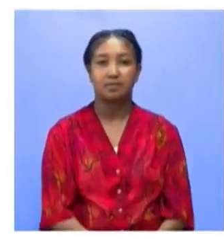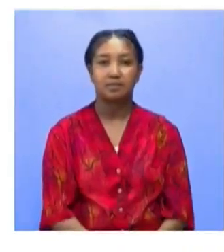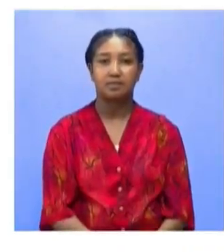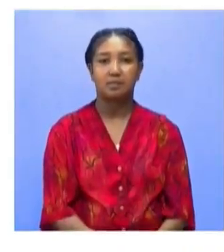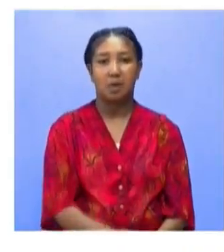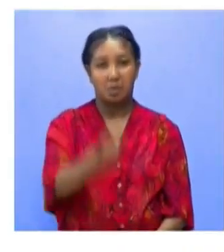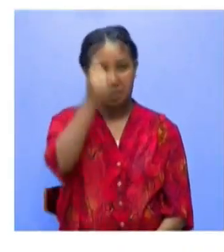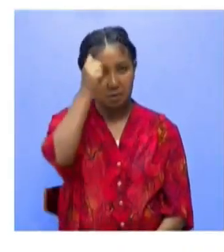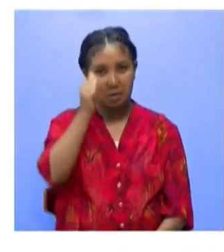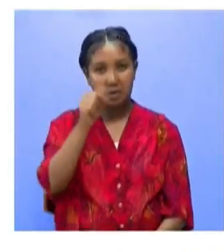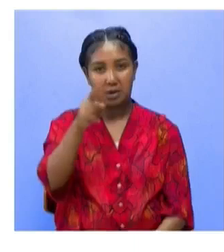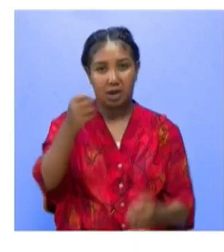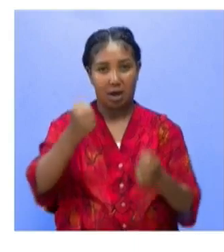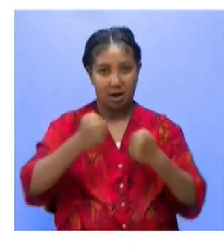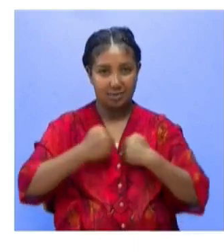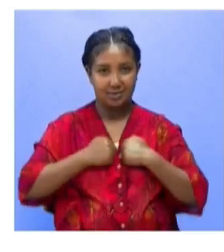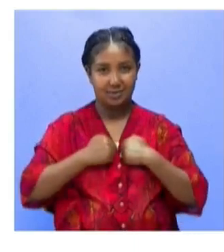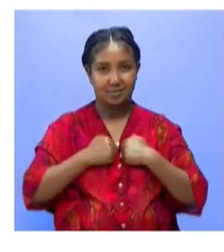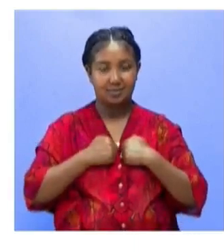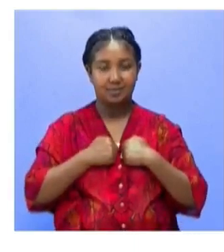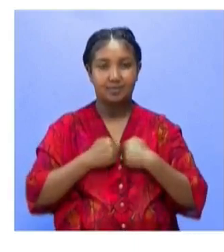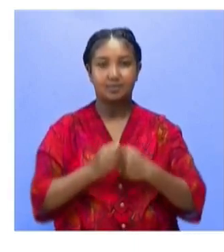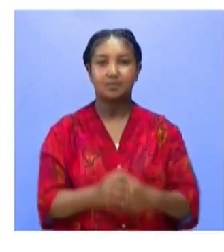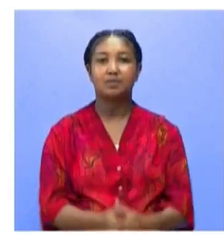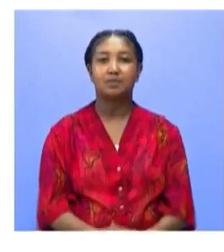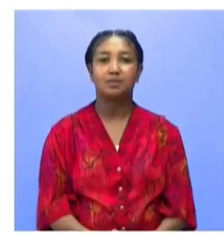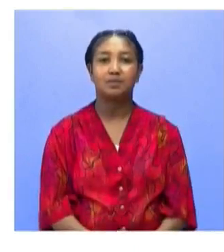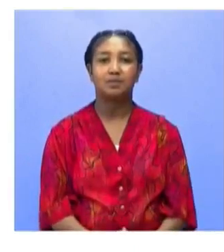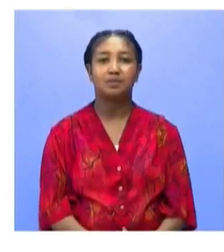he has